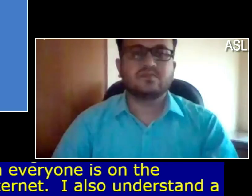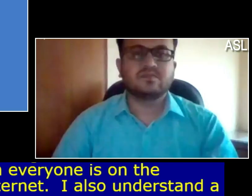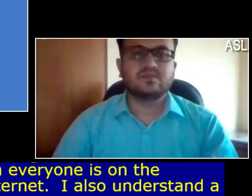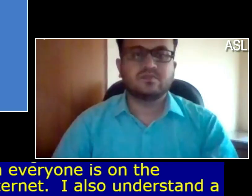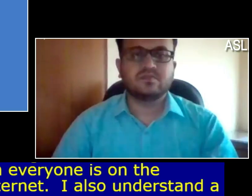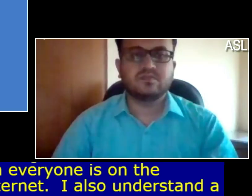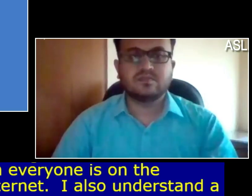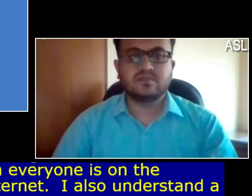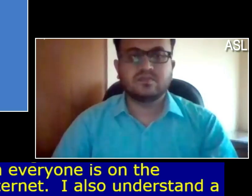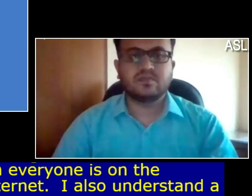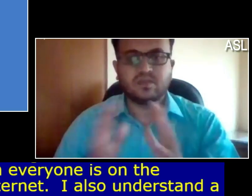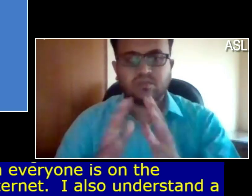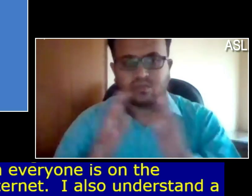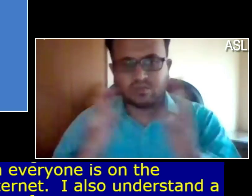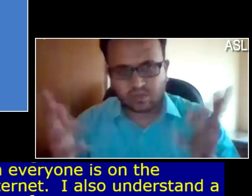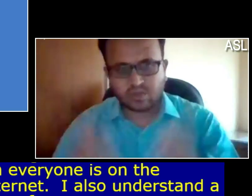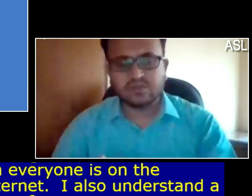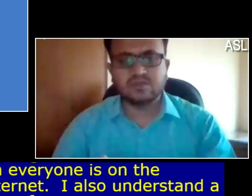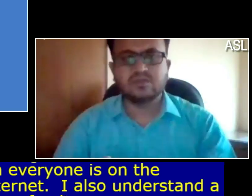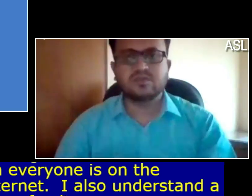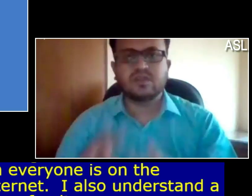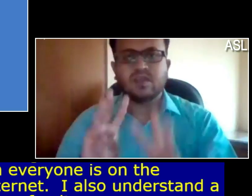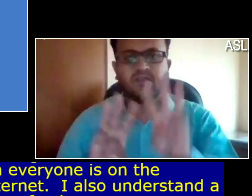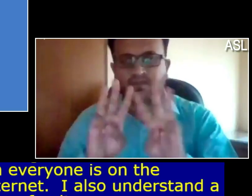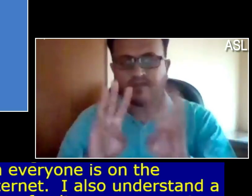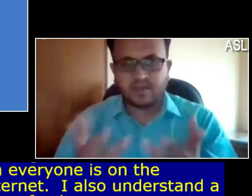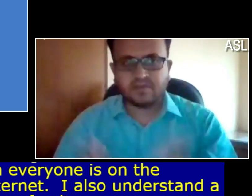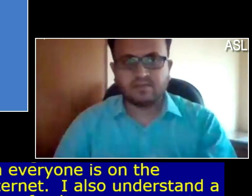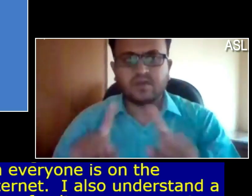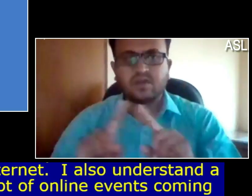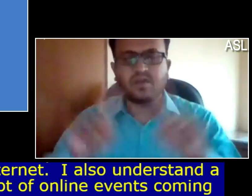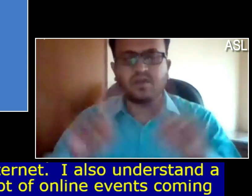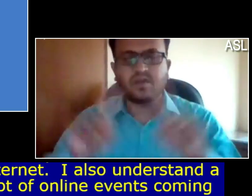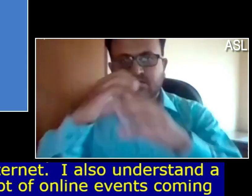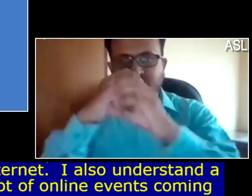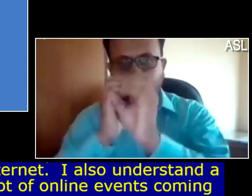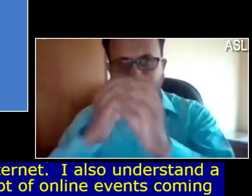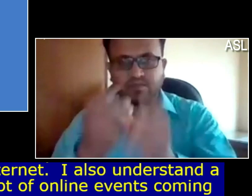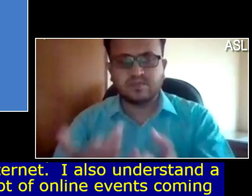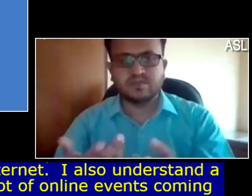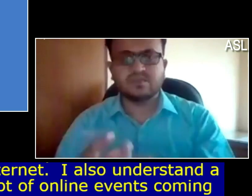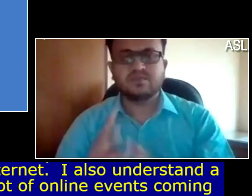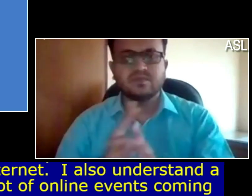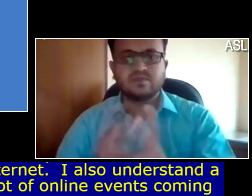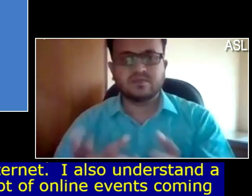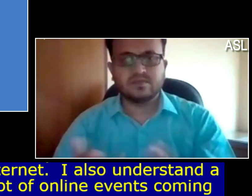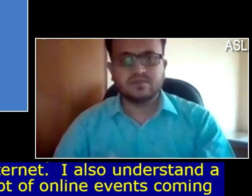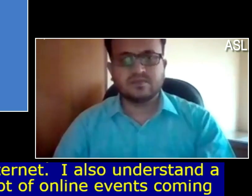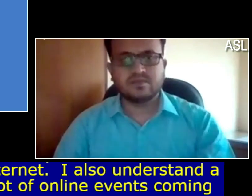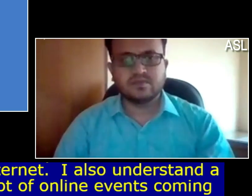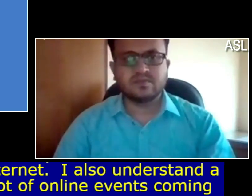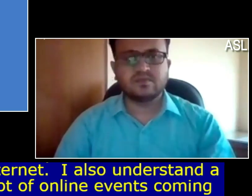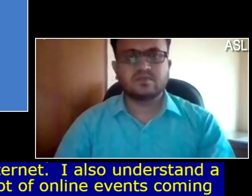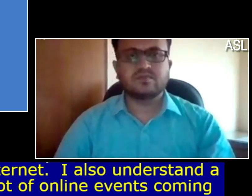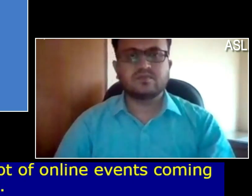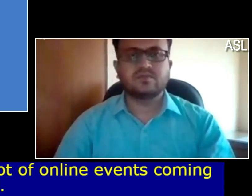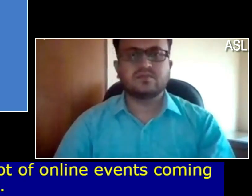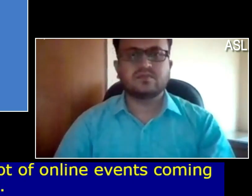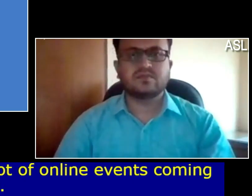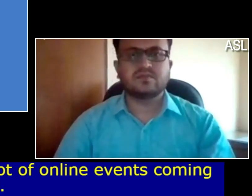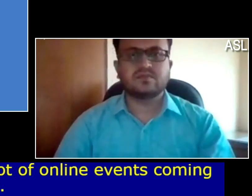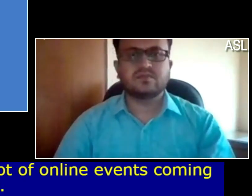a lot of online events coming in, which is not easy to handle as well. But to answer what Shabir asked